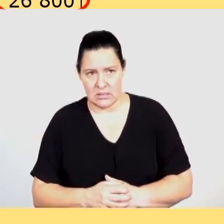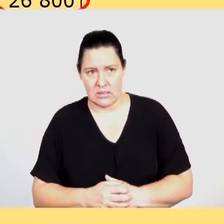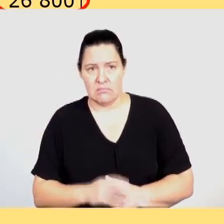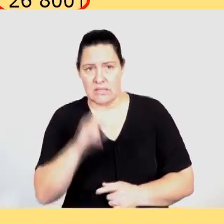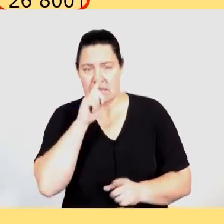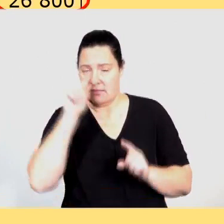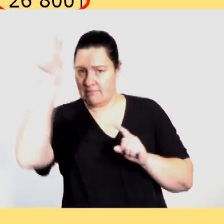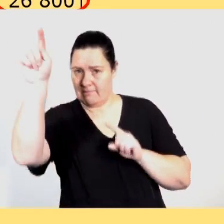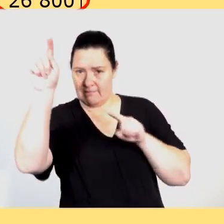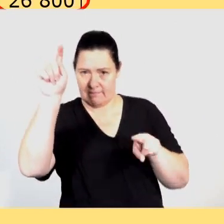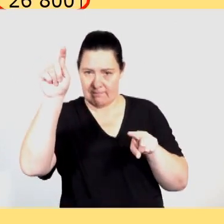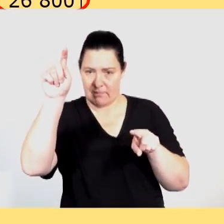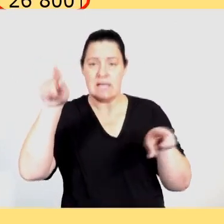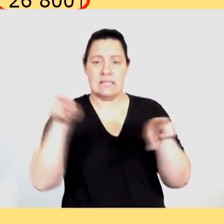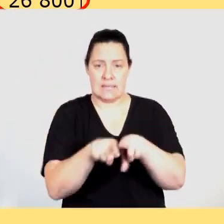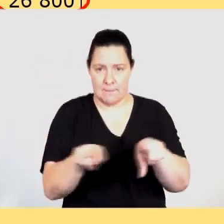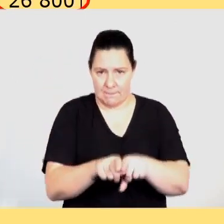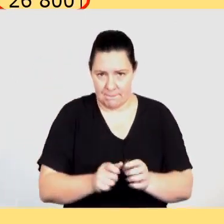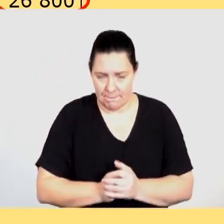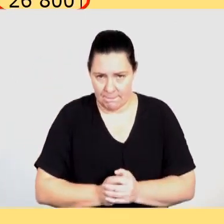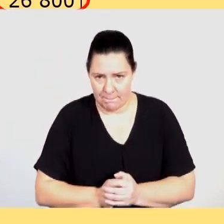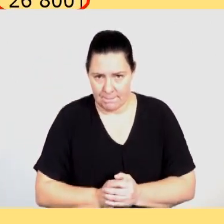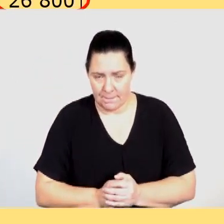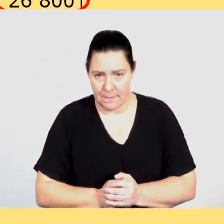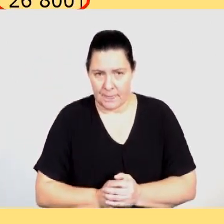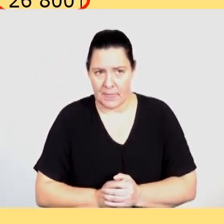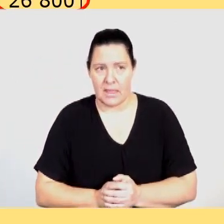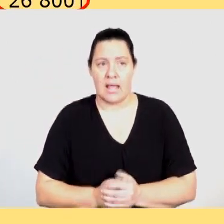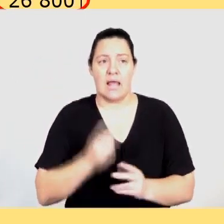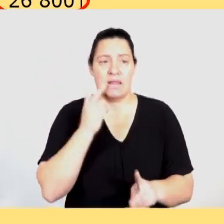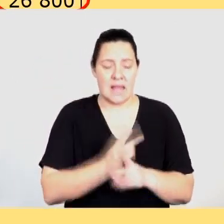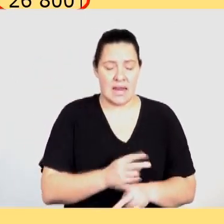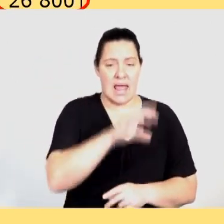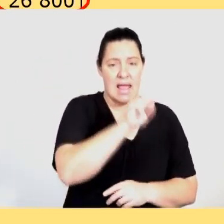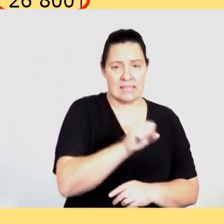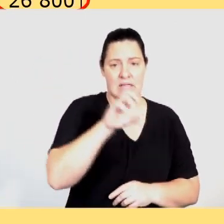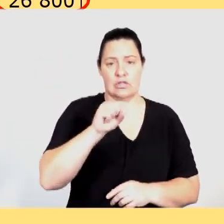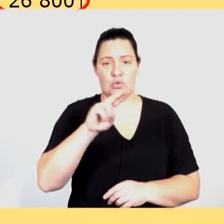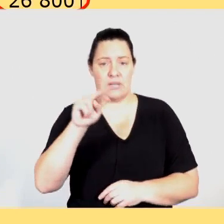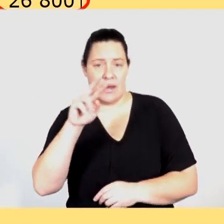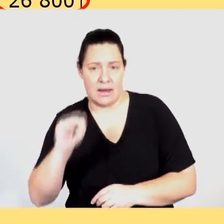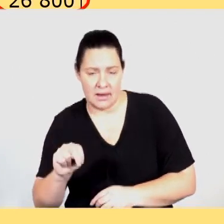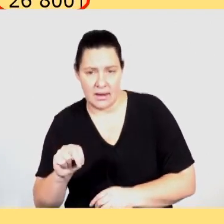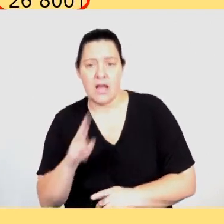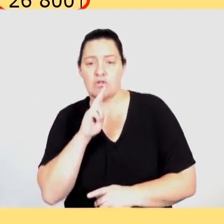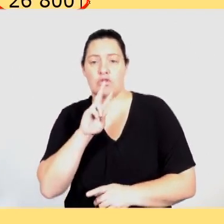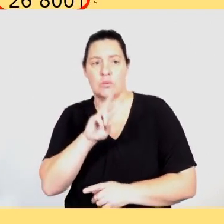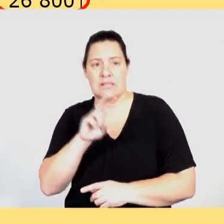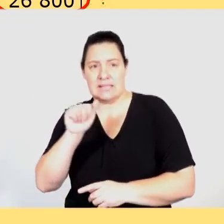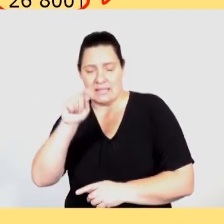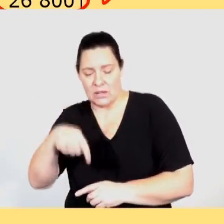Same 20,000 that you see here is what they are owing over here. And with S. Susan, remember,